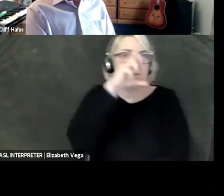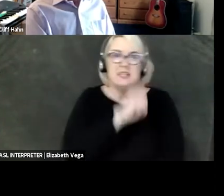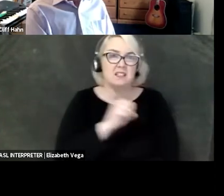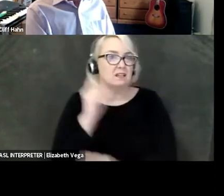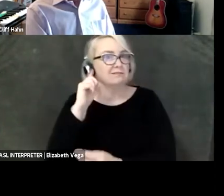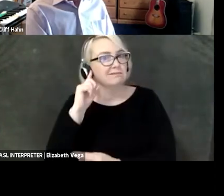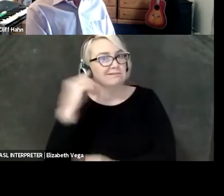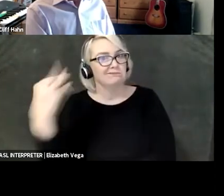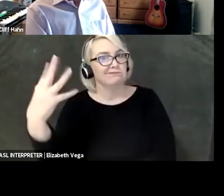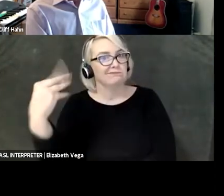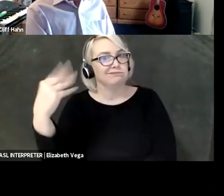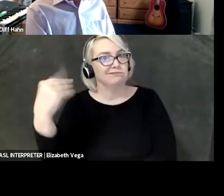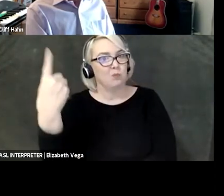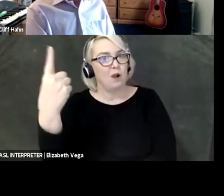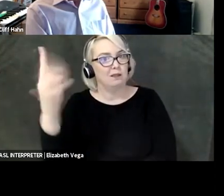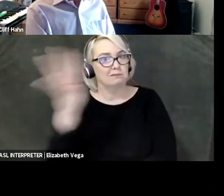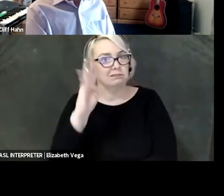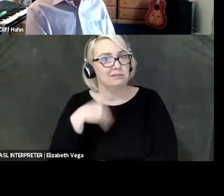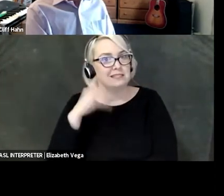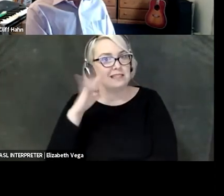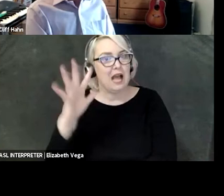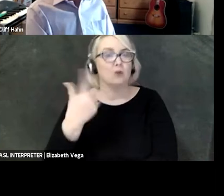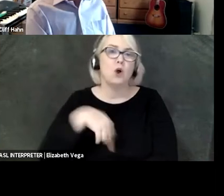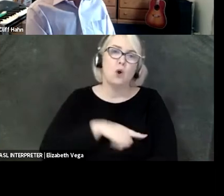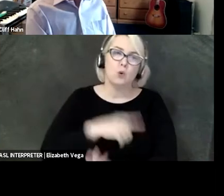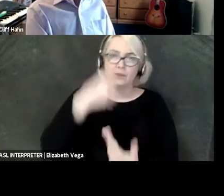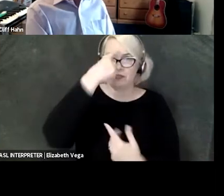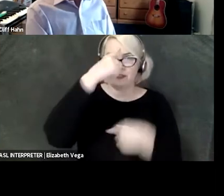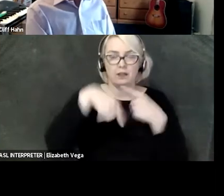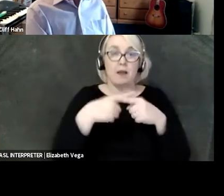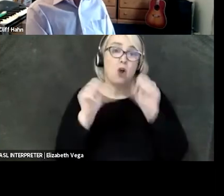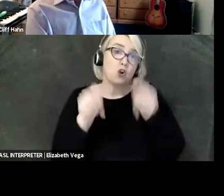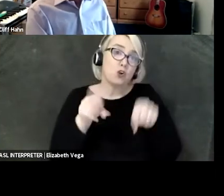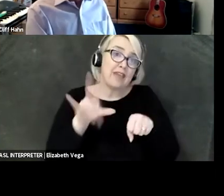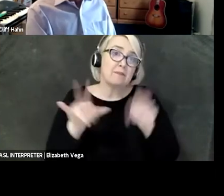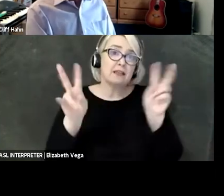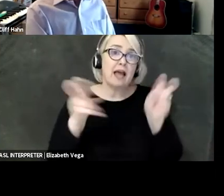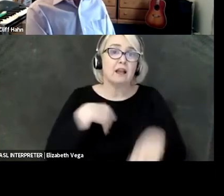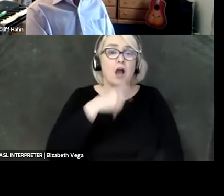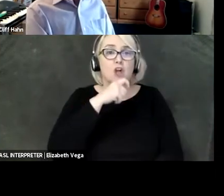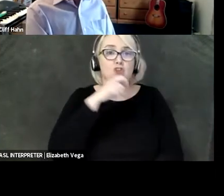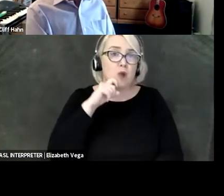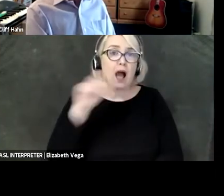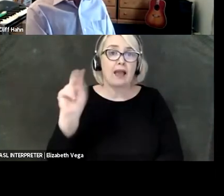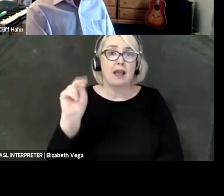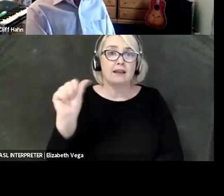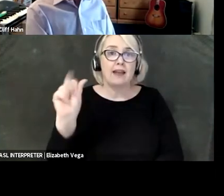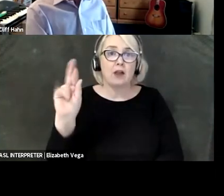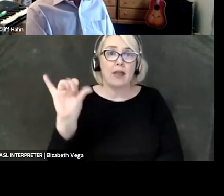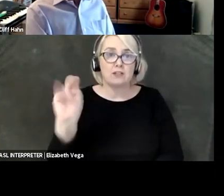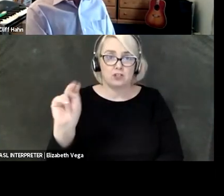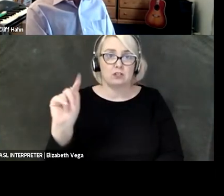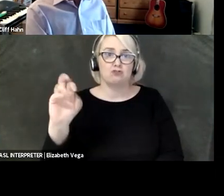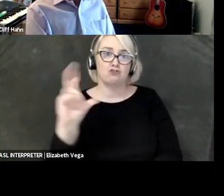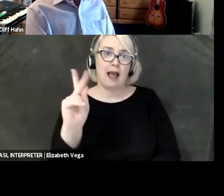Bluetooth audio capability where the description could be a dry narration track. And I can listen to it through an